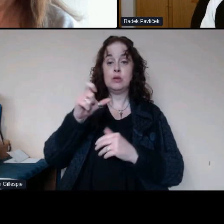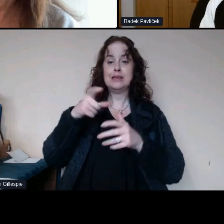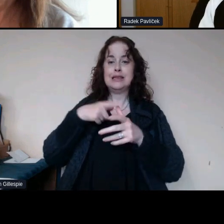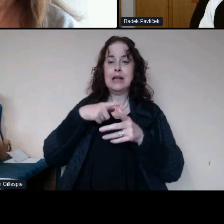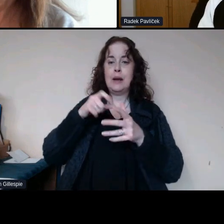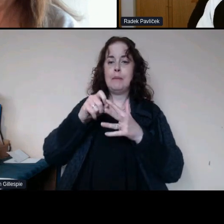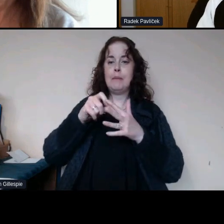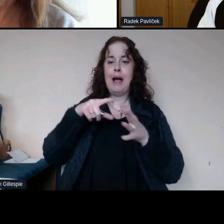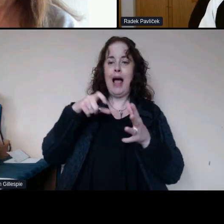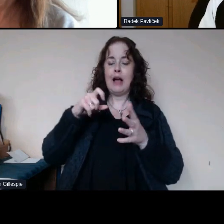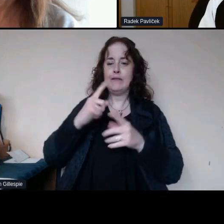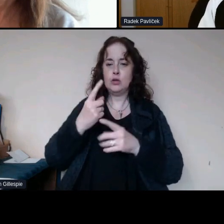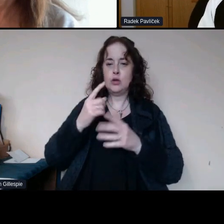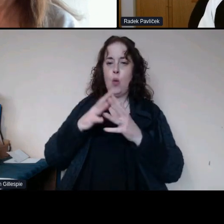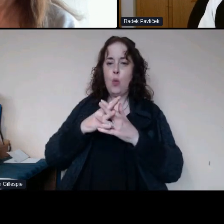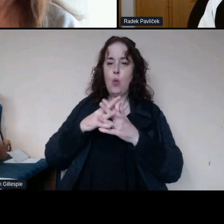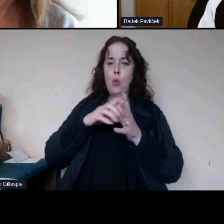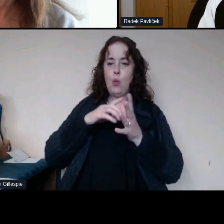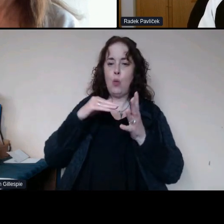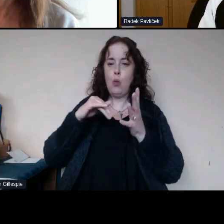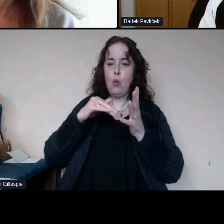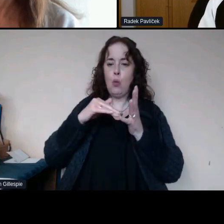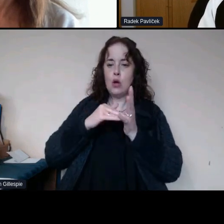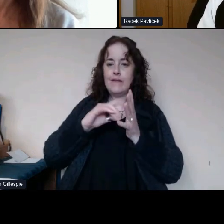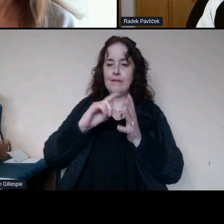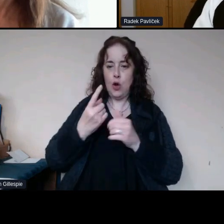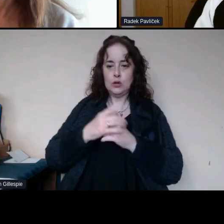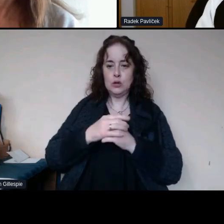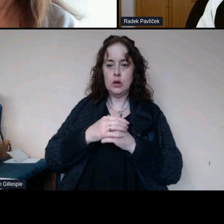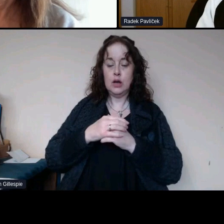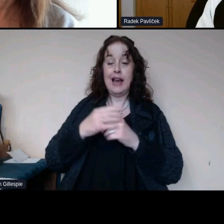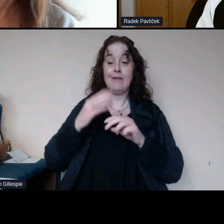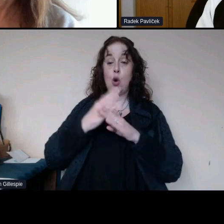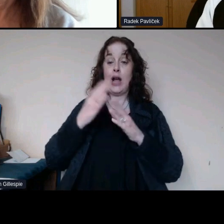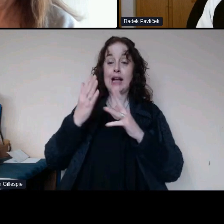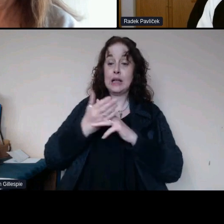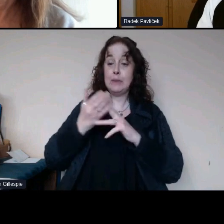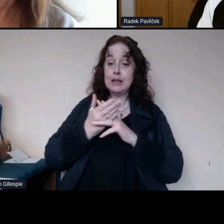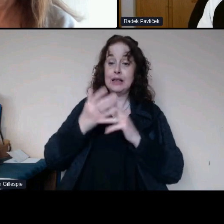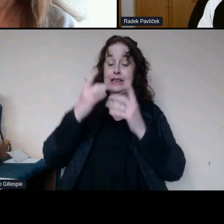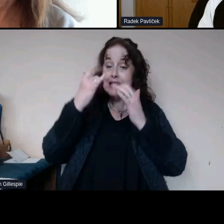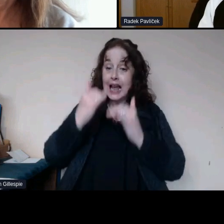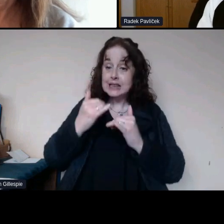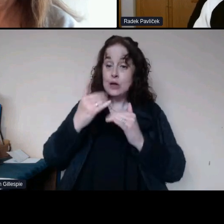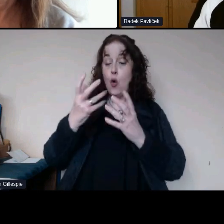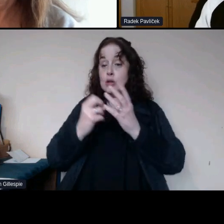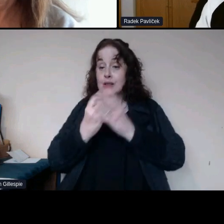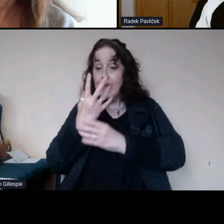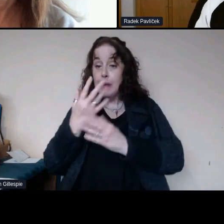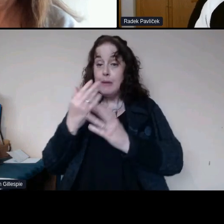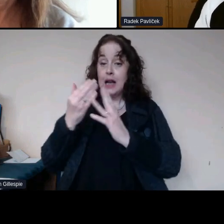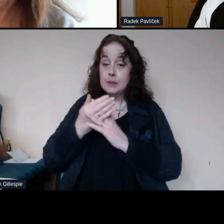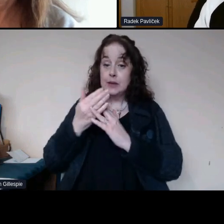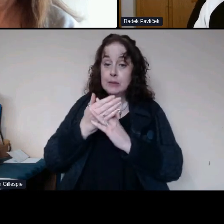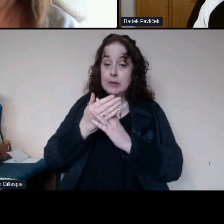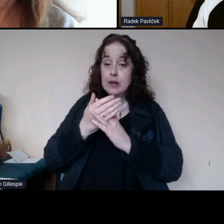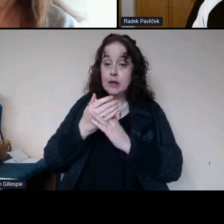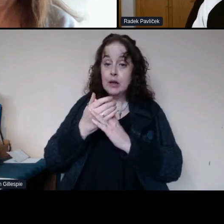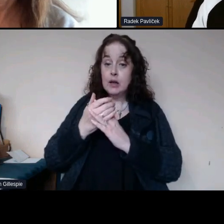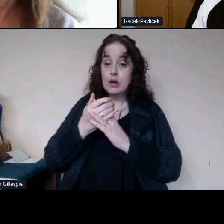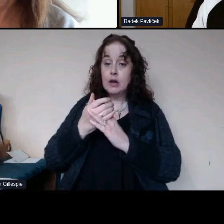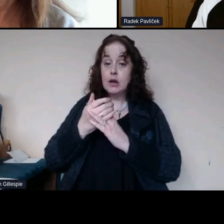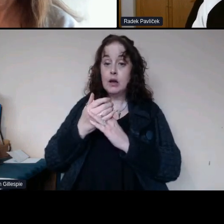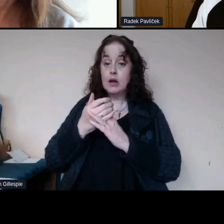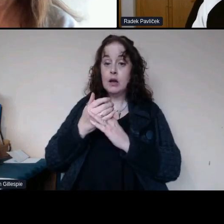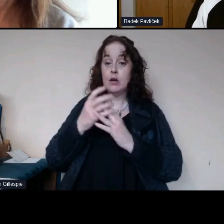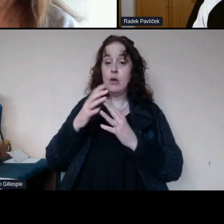first, the one you feel more comfortable. Like if you're working in accessibility testing or developing for accessibility, maybe you feel more comfortable with WAS